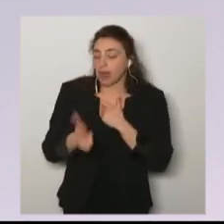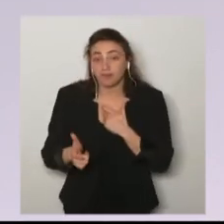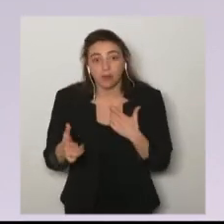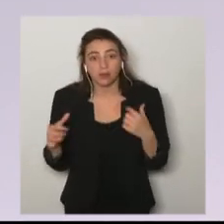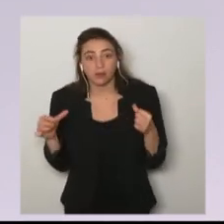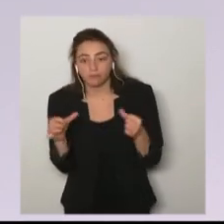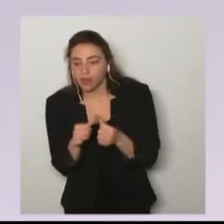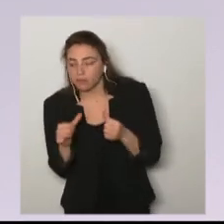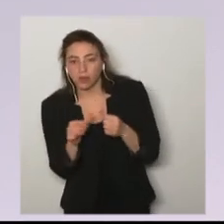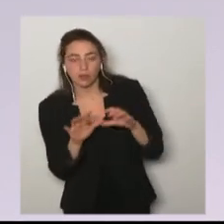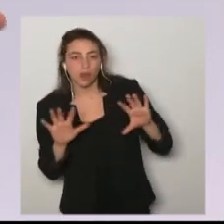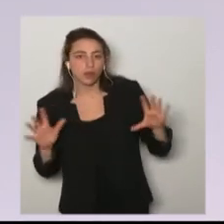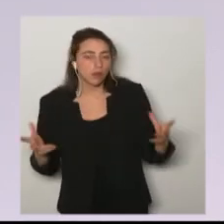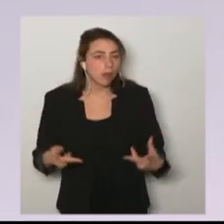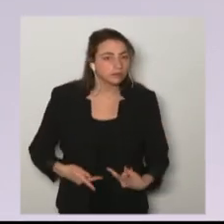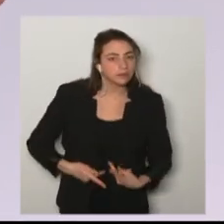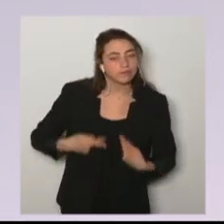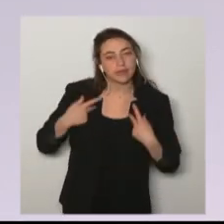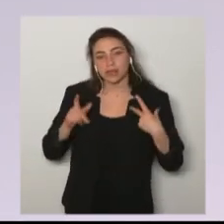Cancer takes place in the working age.